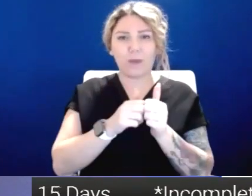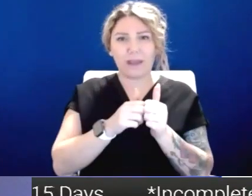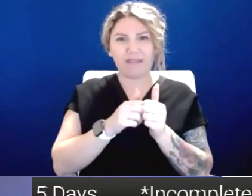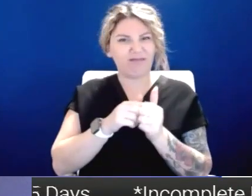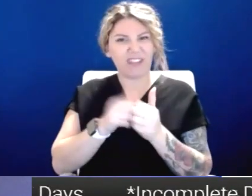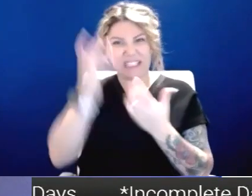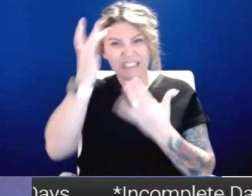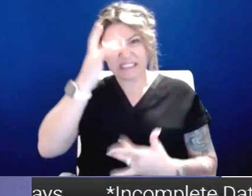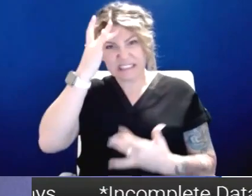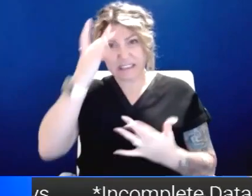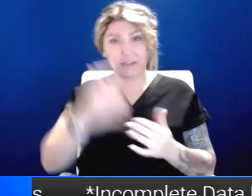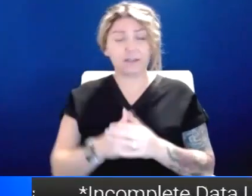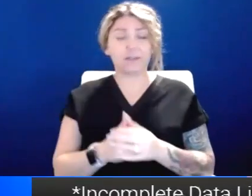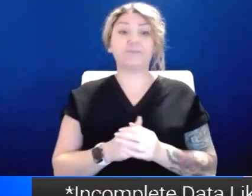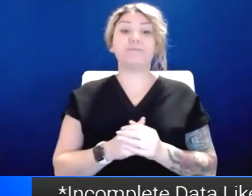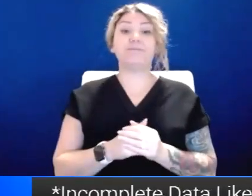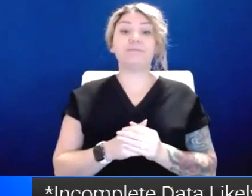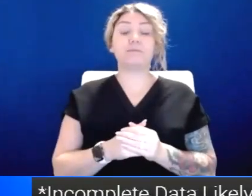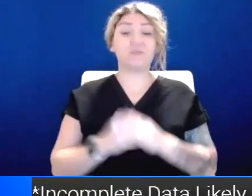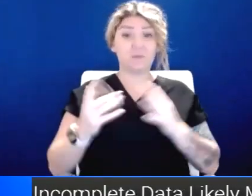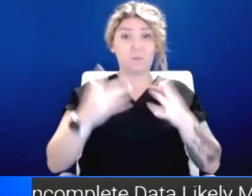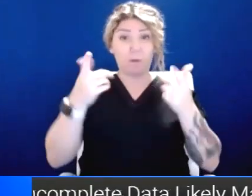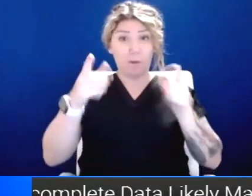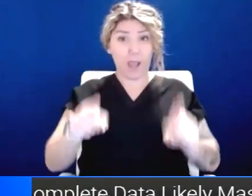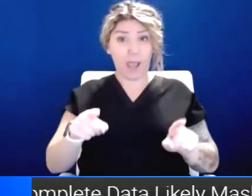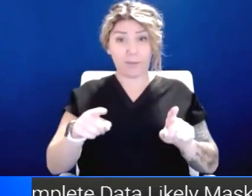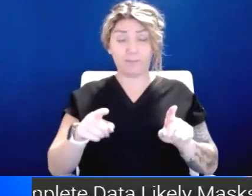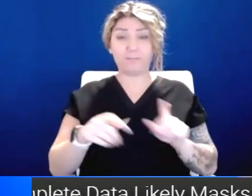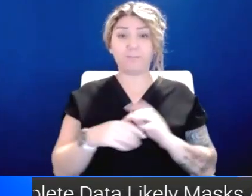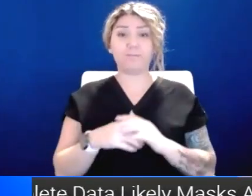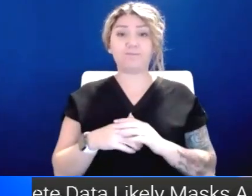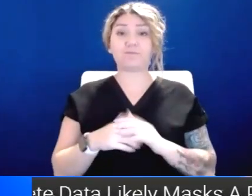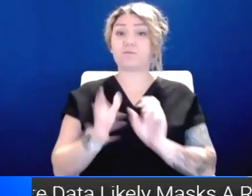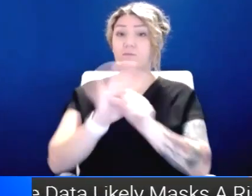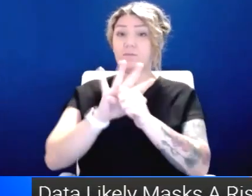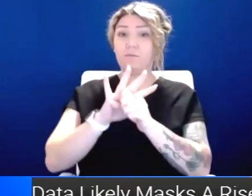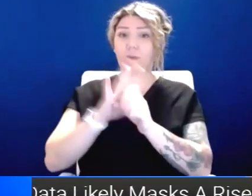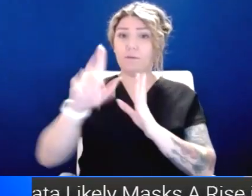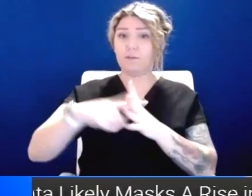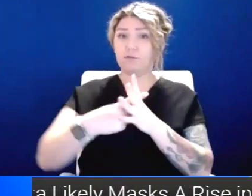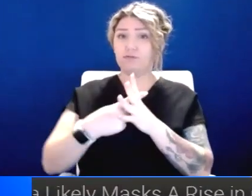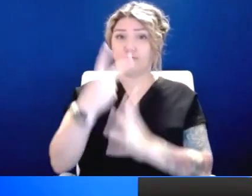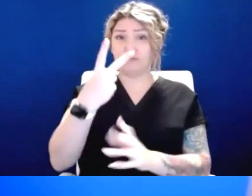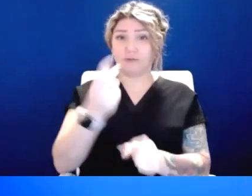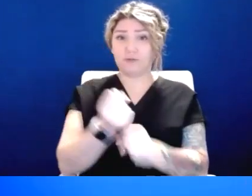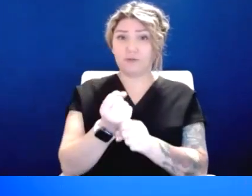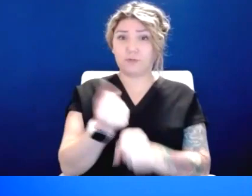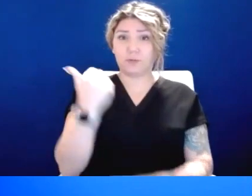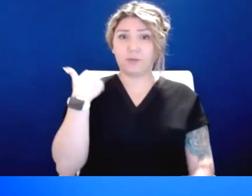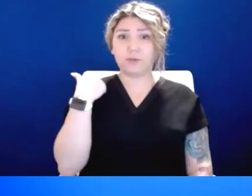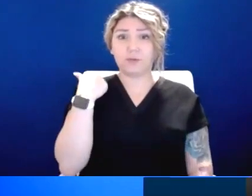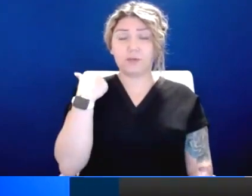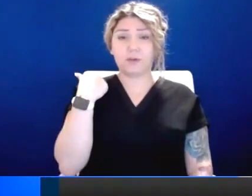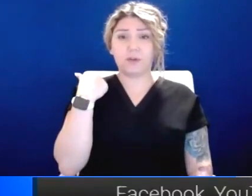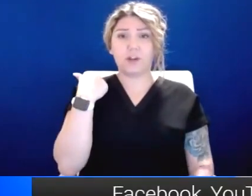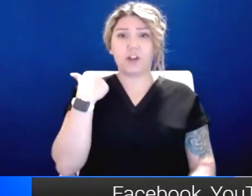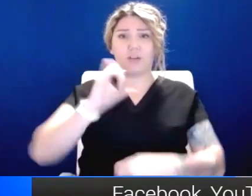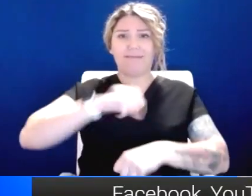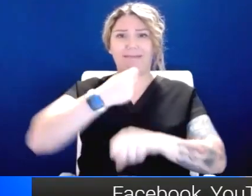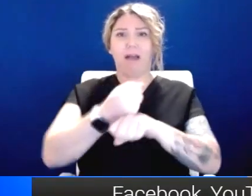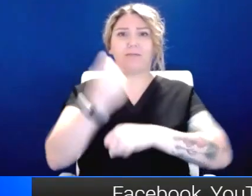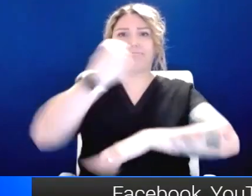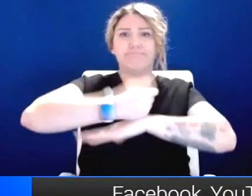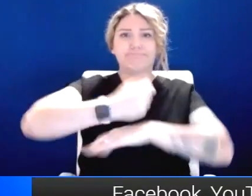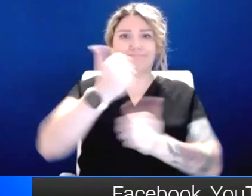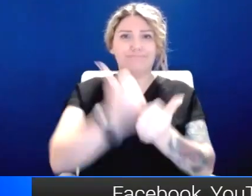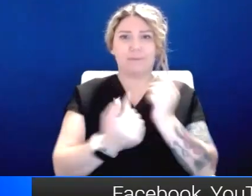factor? So what happened is when COVID started about 2 years ago, there was a lockdown. Patients